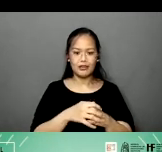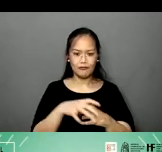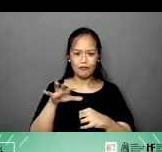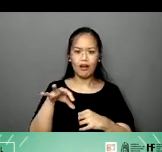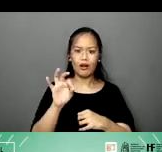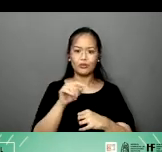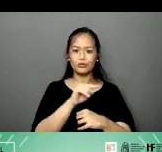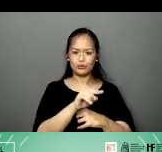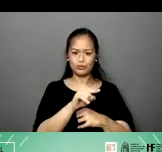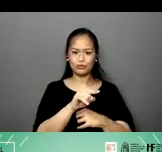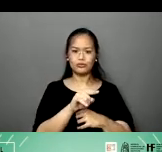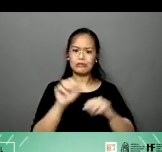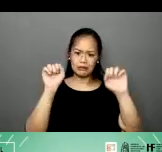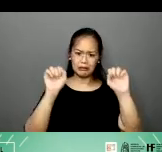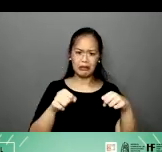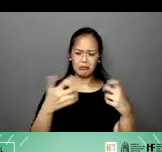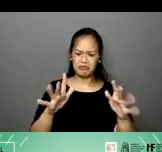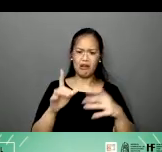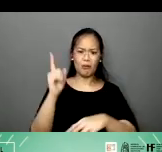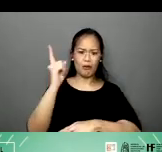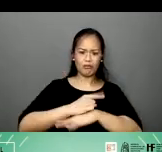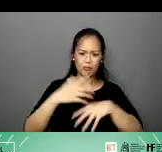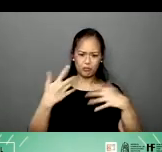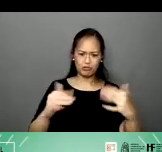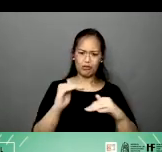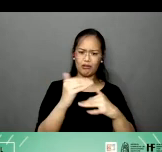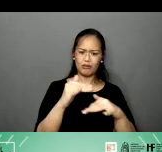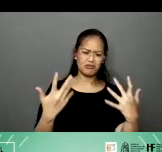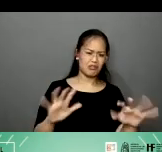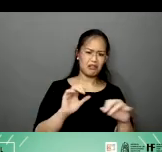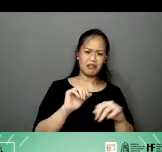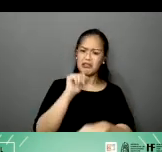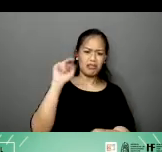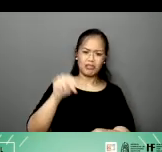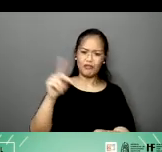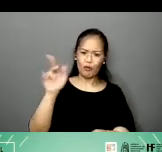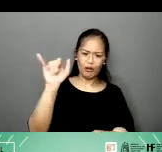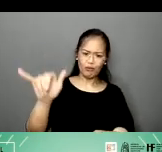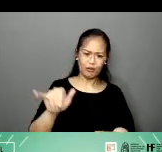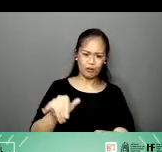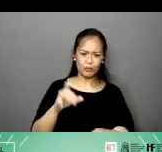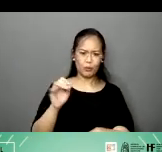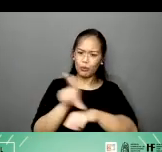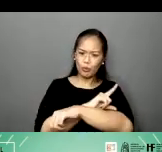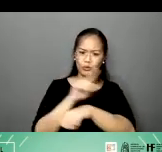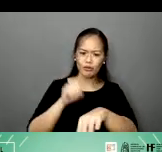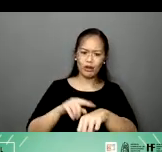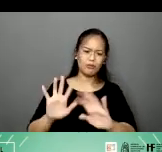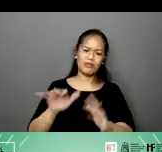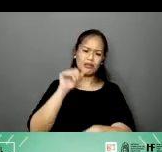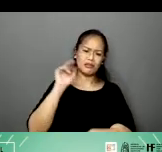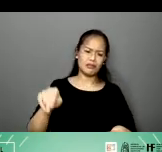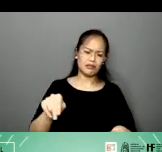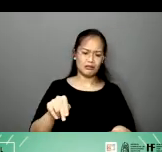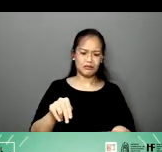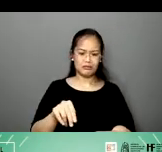its limitations and exceeds in terms of compared to other materials like plastics or foam. So obviously